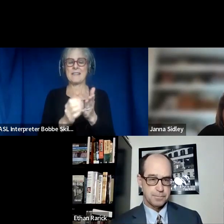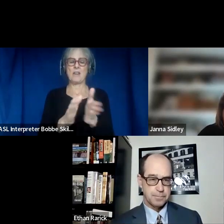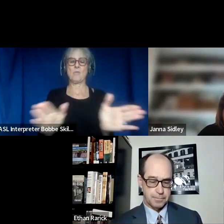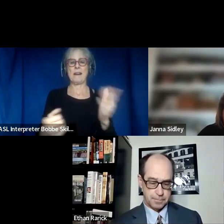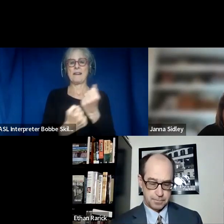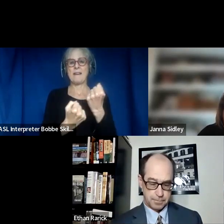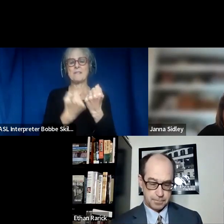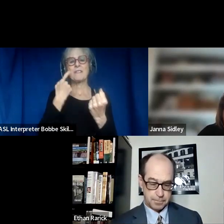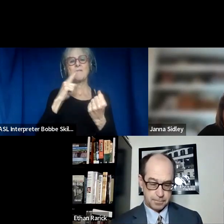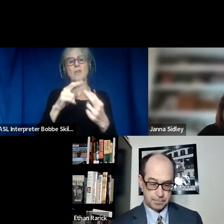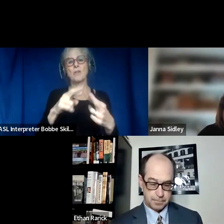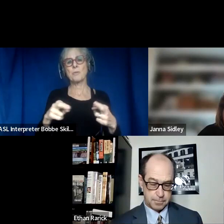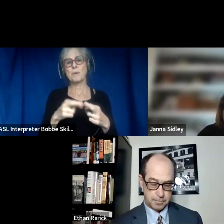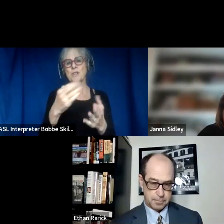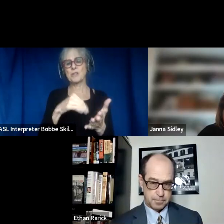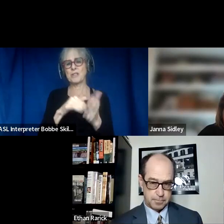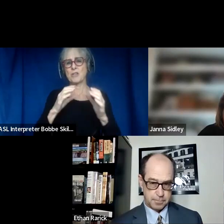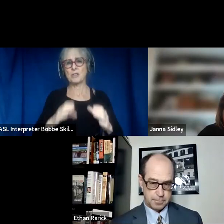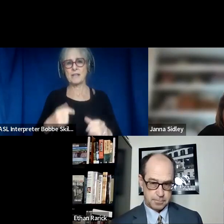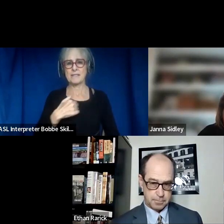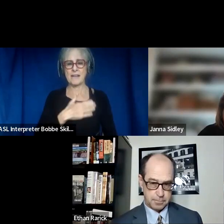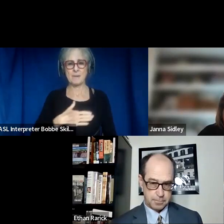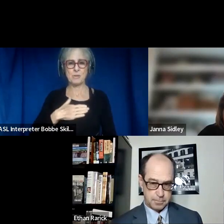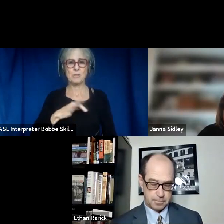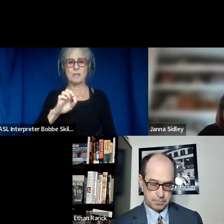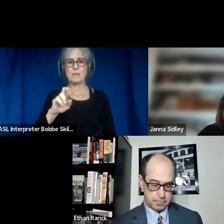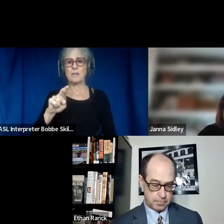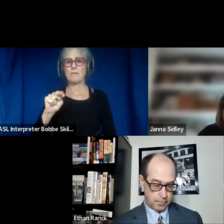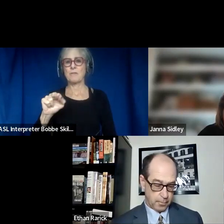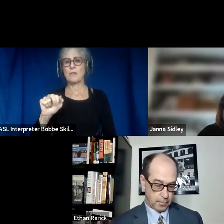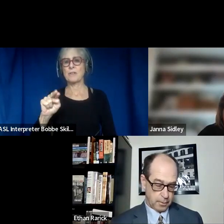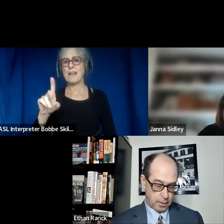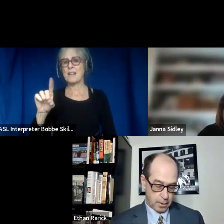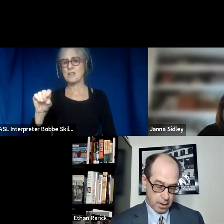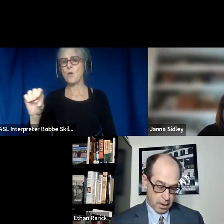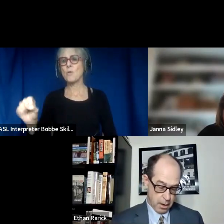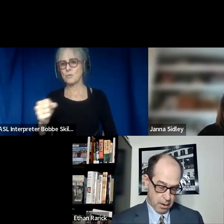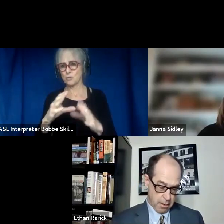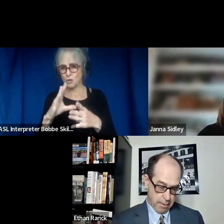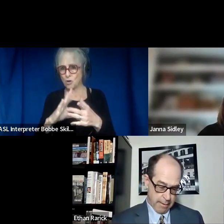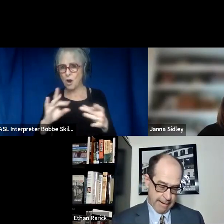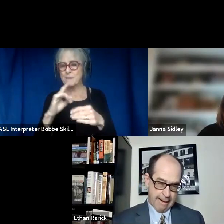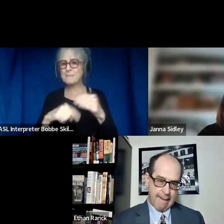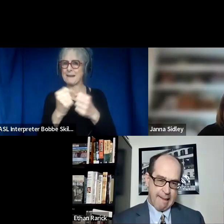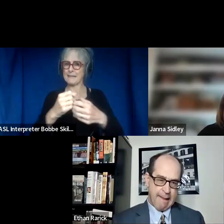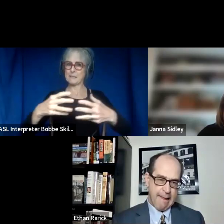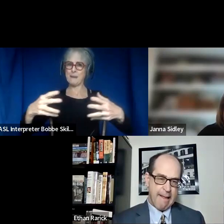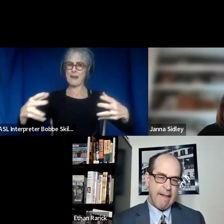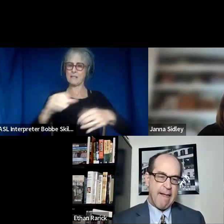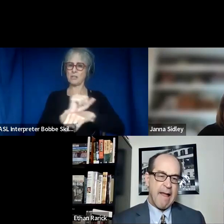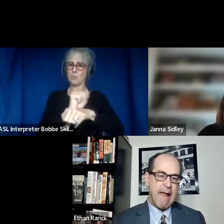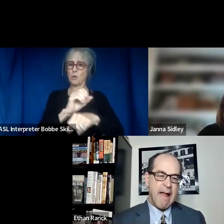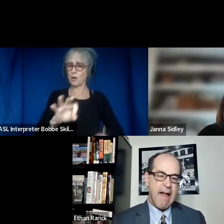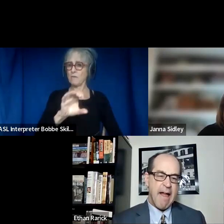center clients. I appreciate Fernando's prior comment about expanding the work of OCRA, and I